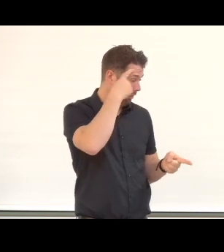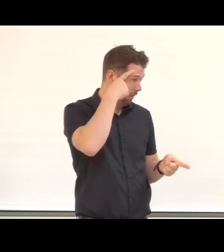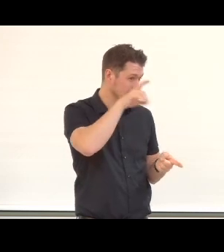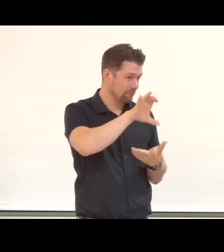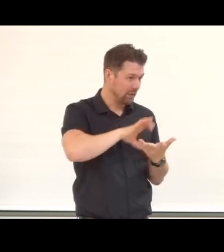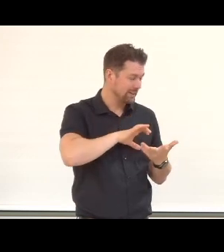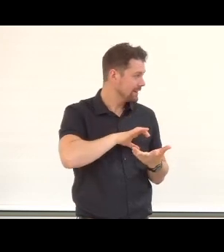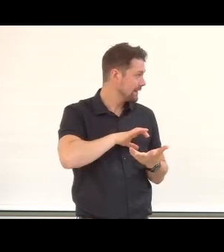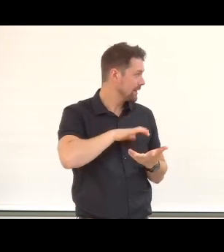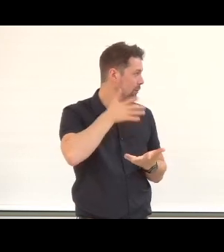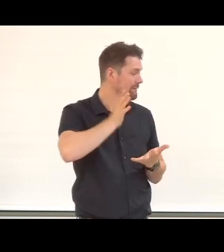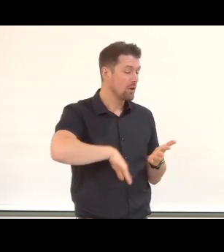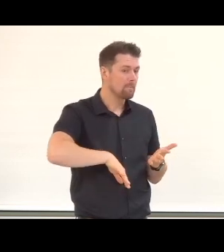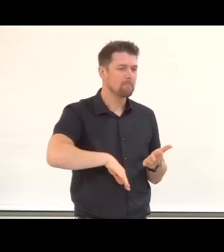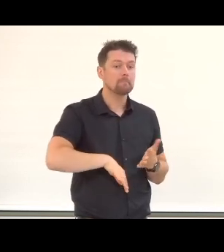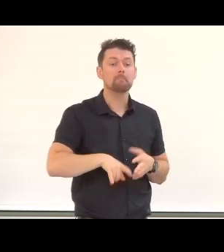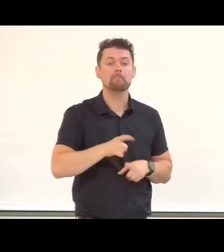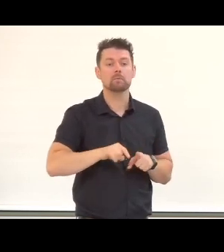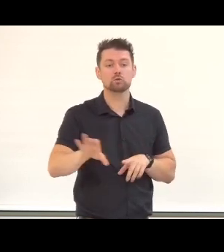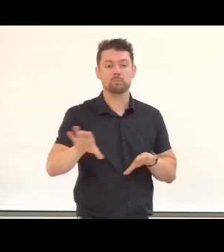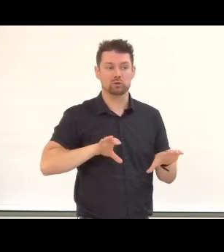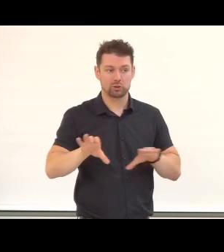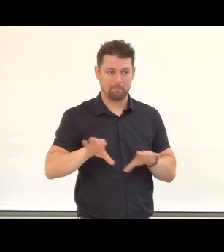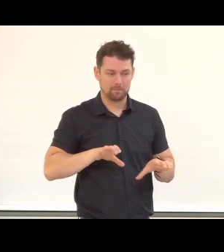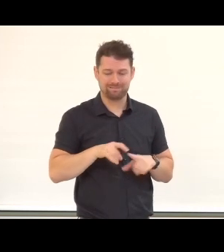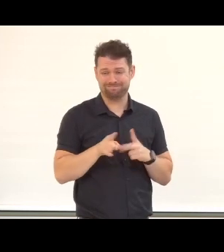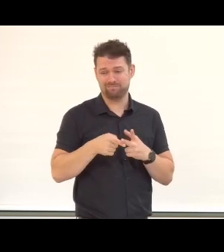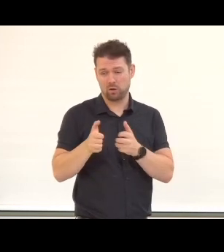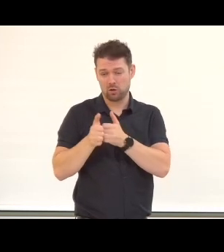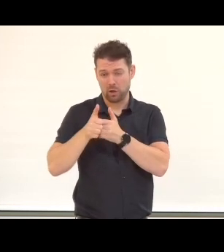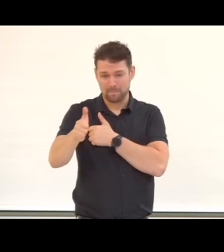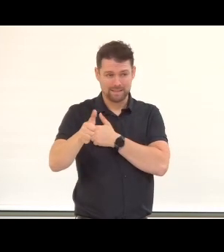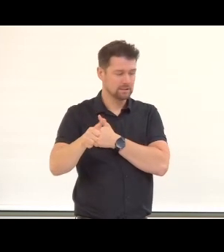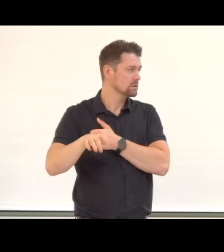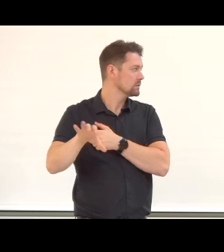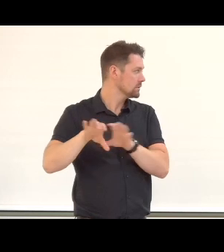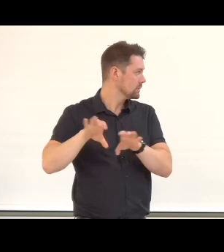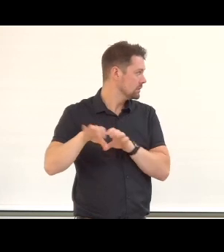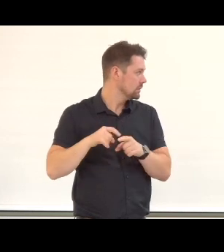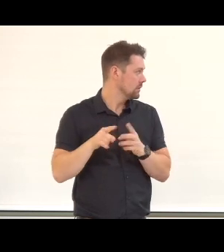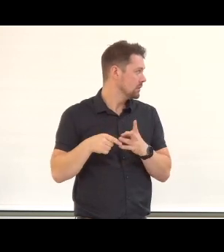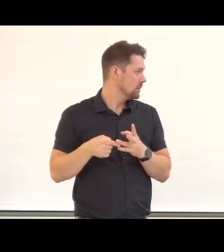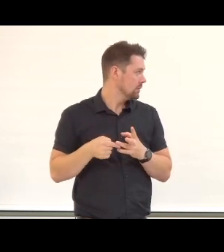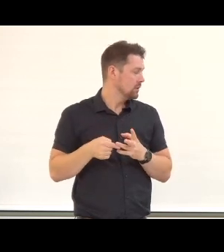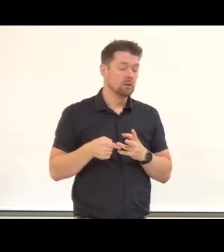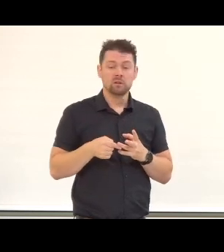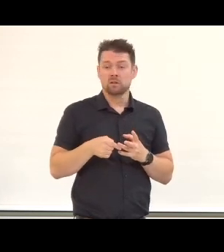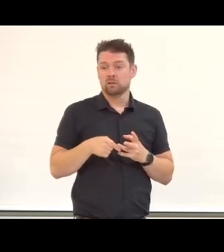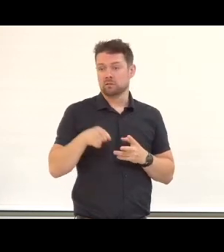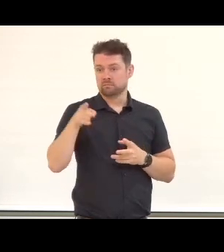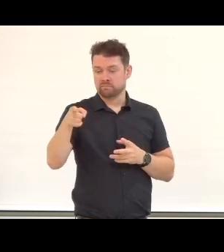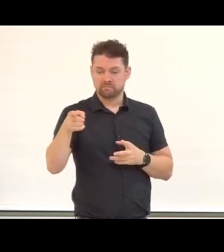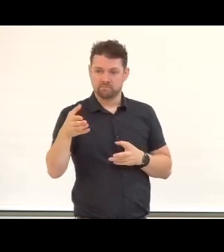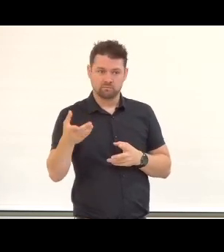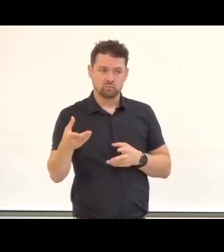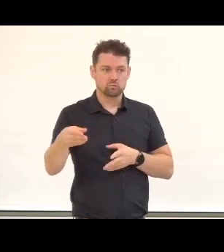We are funded through sponsorships, through corporations where we have in-kind contributions, like that they provide us with these suits or